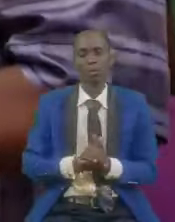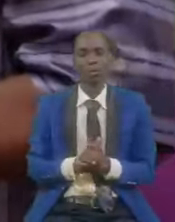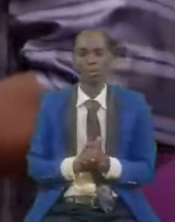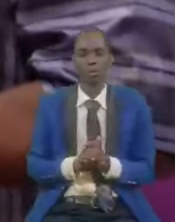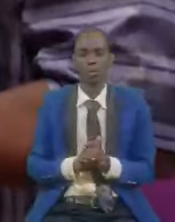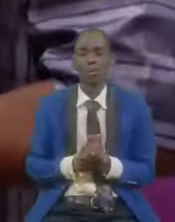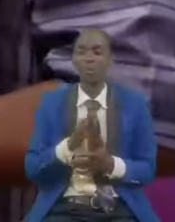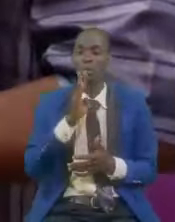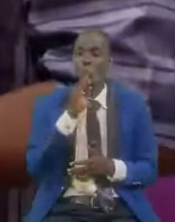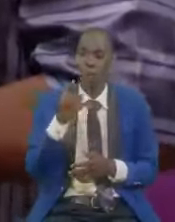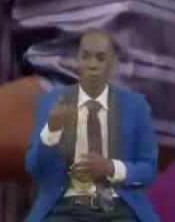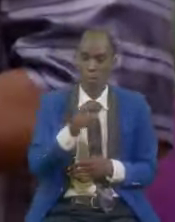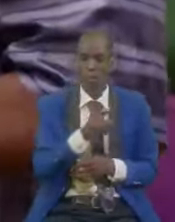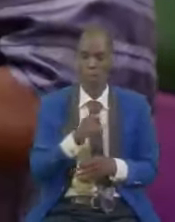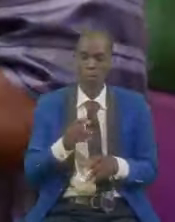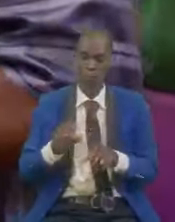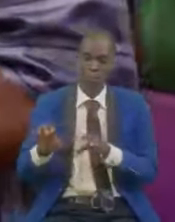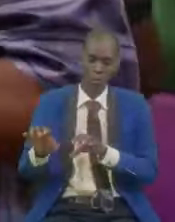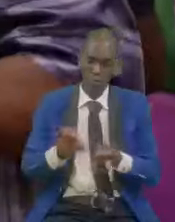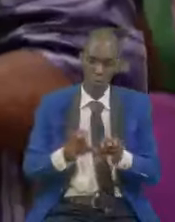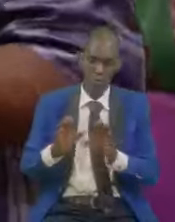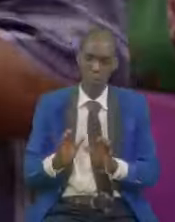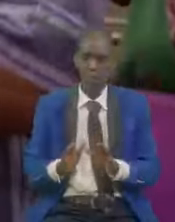ye doers of the word,